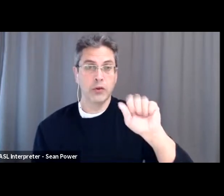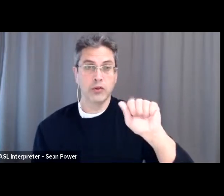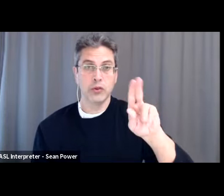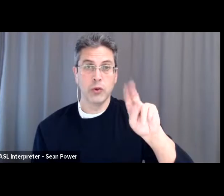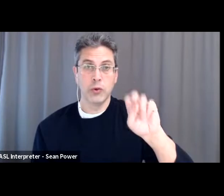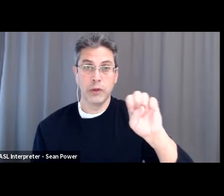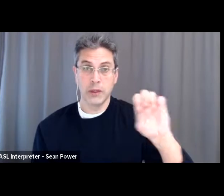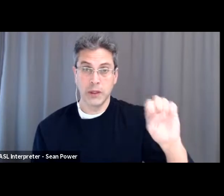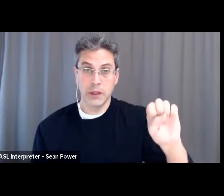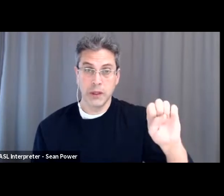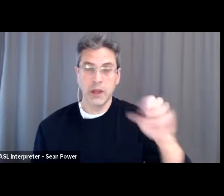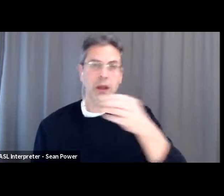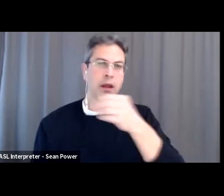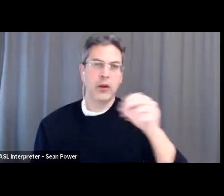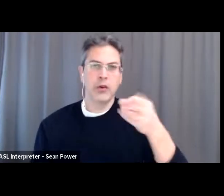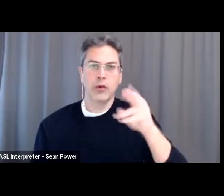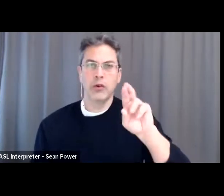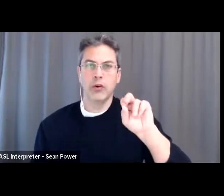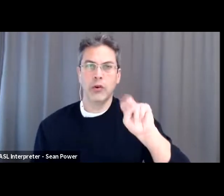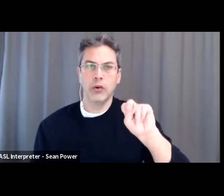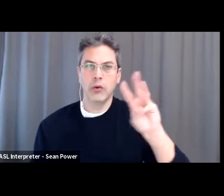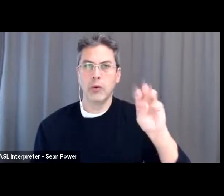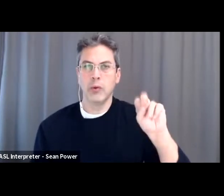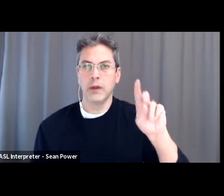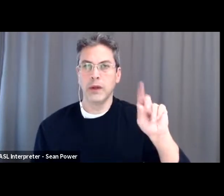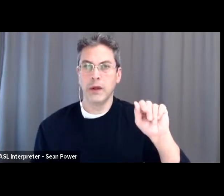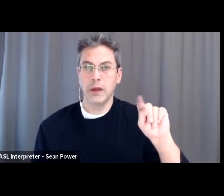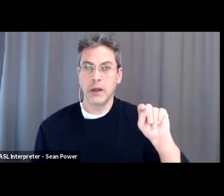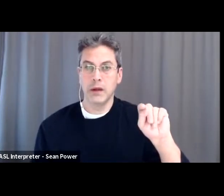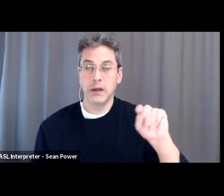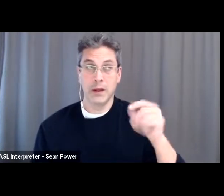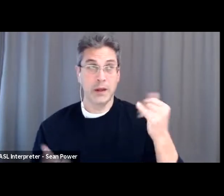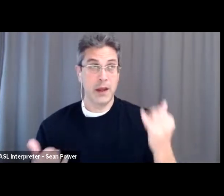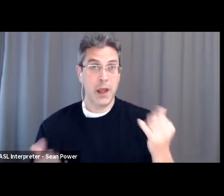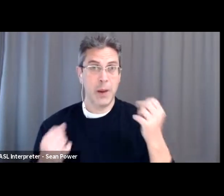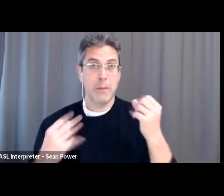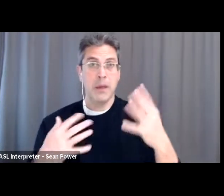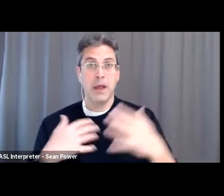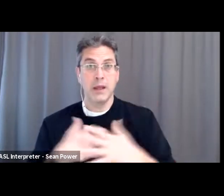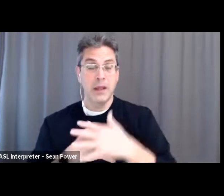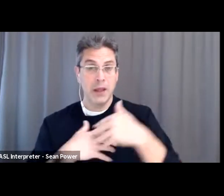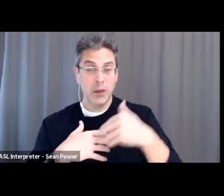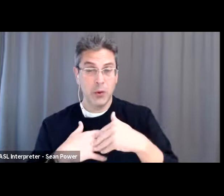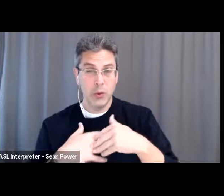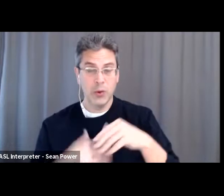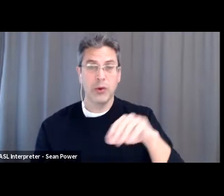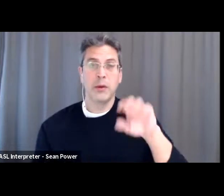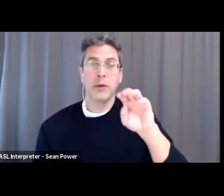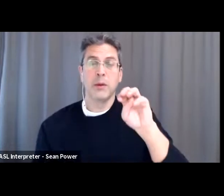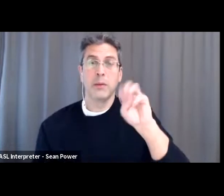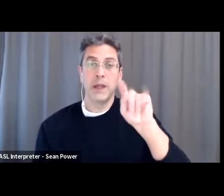Huron-Wendat. It is now home to many First Nation, Inuit, and Métis communities.